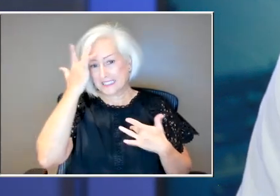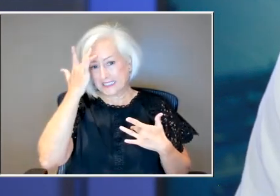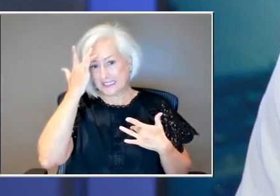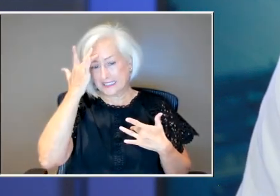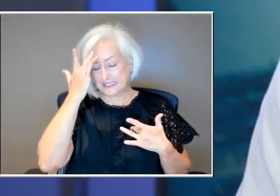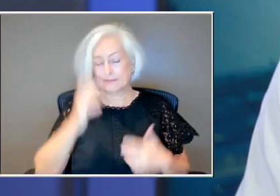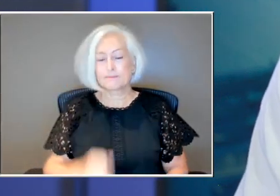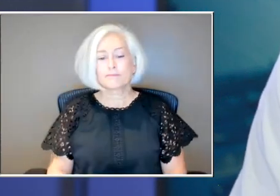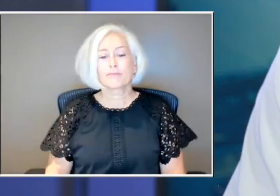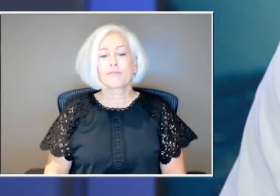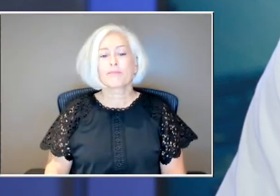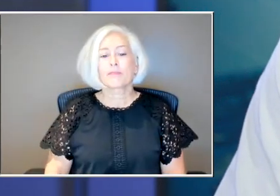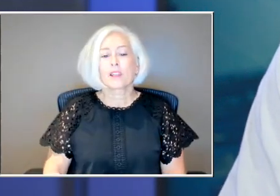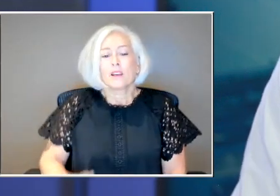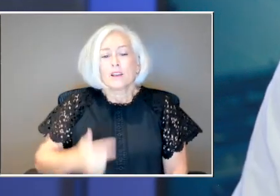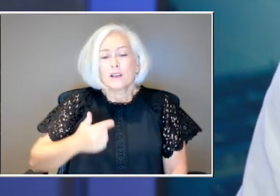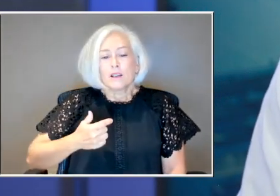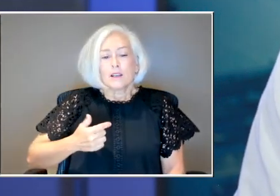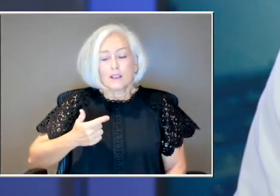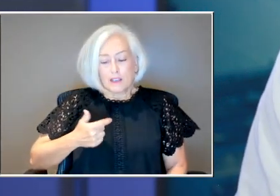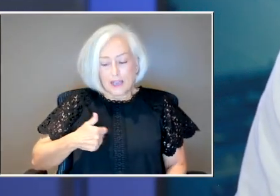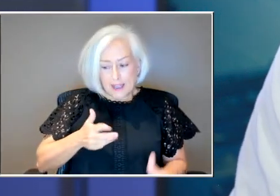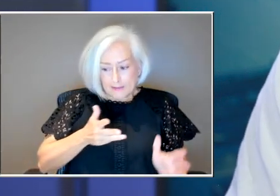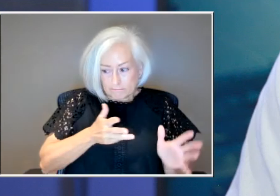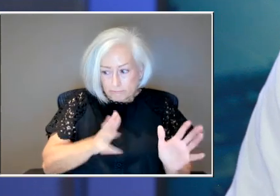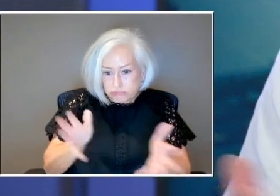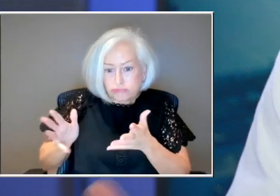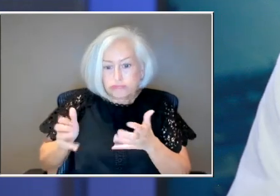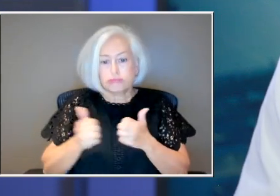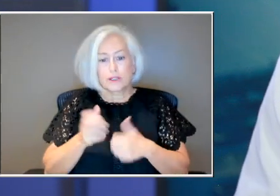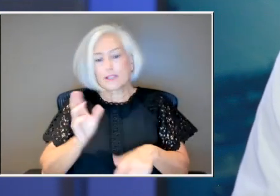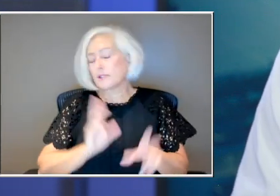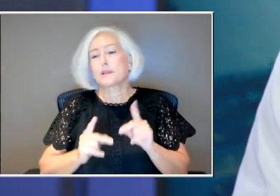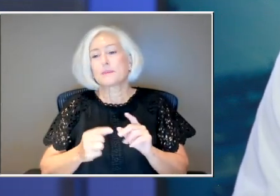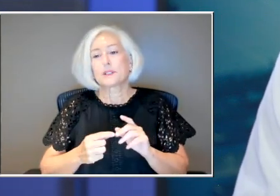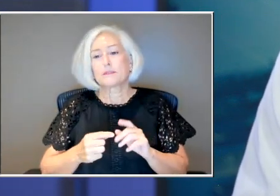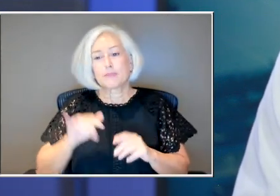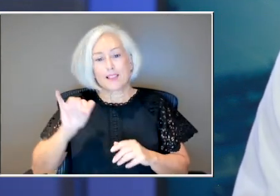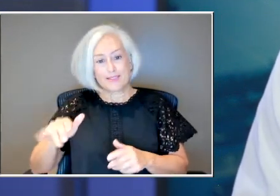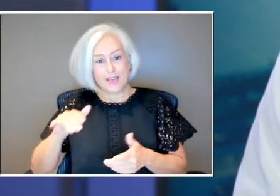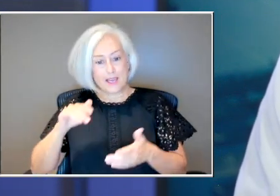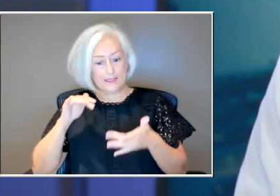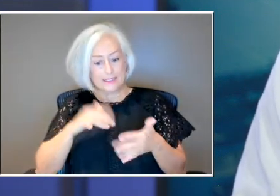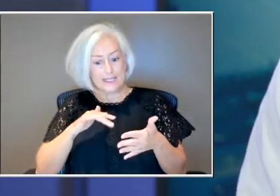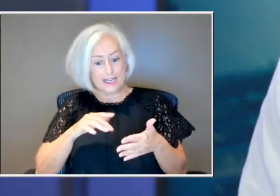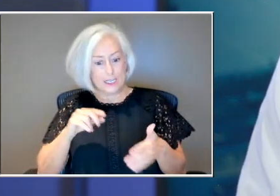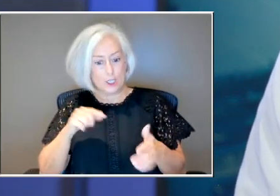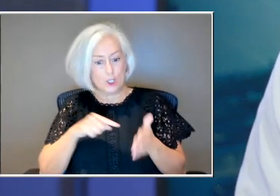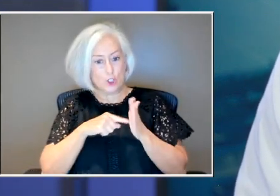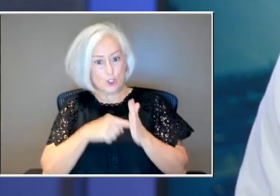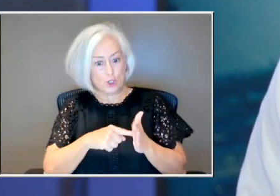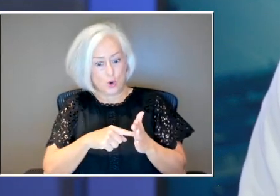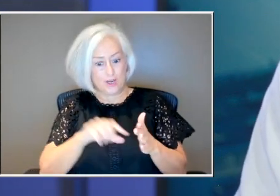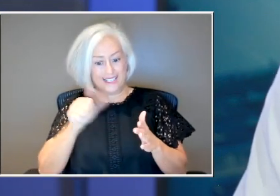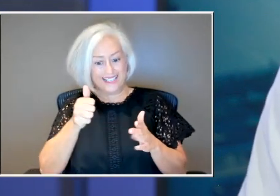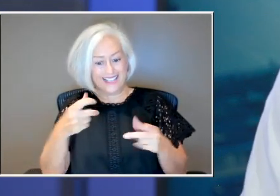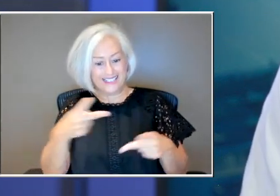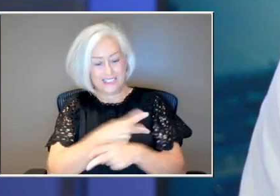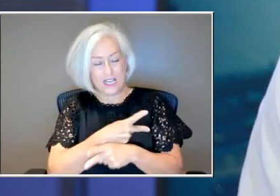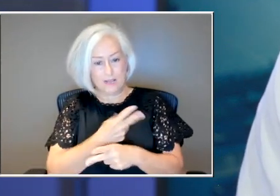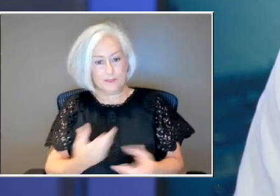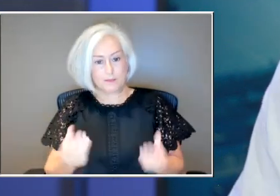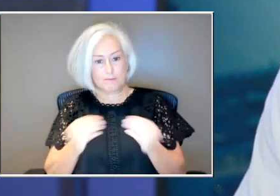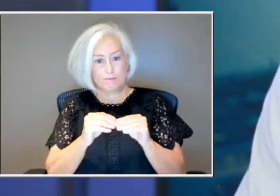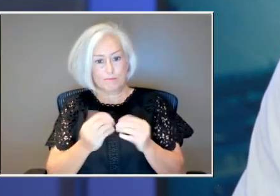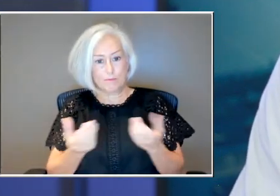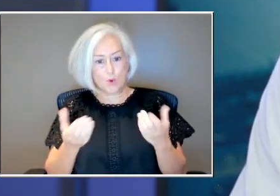to talk to people about is, even though it showed a 10-fold increased risk in ovarian cancer, that sounds very scary. What that equates